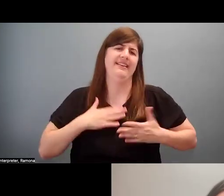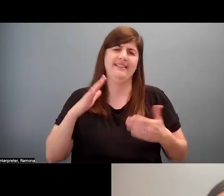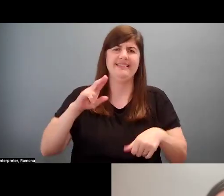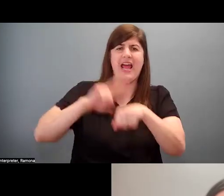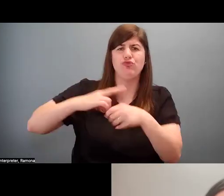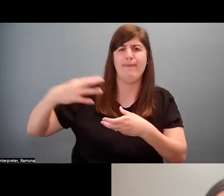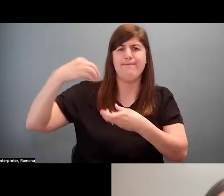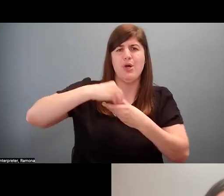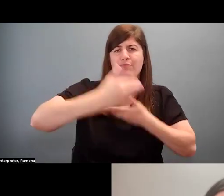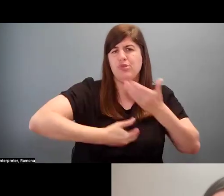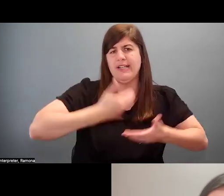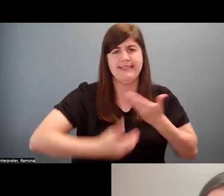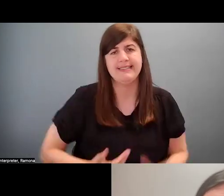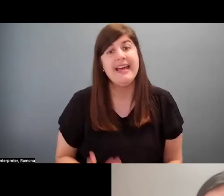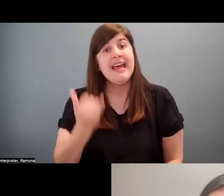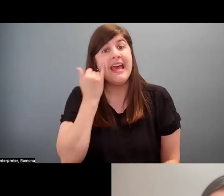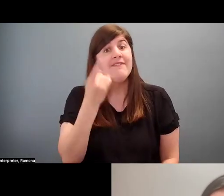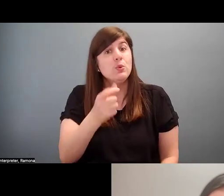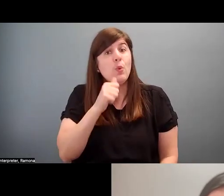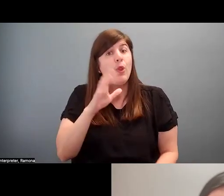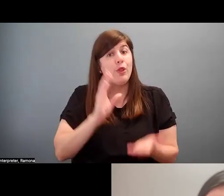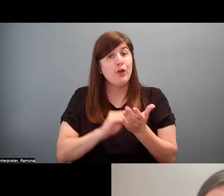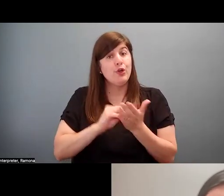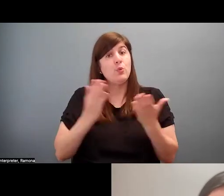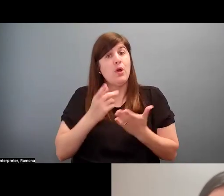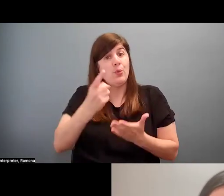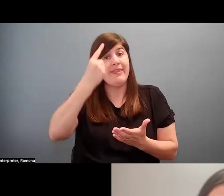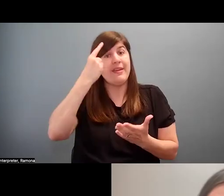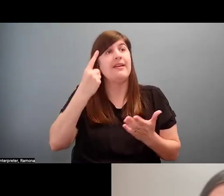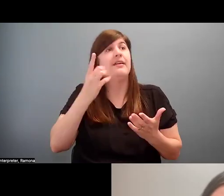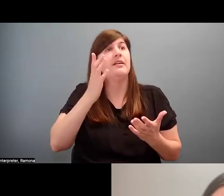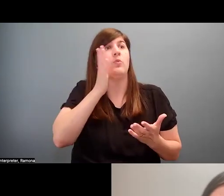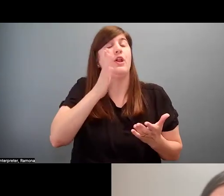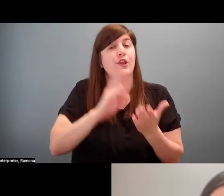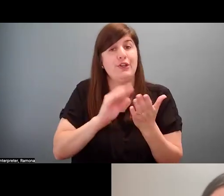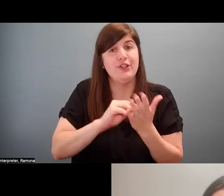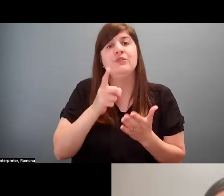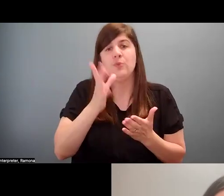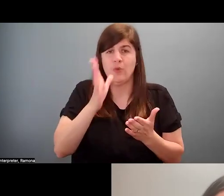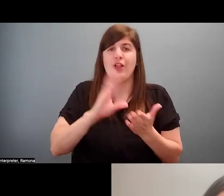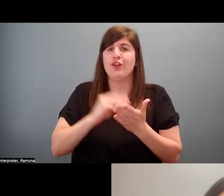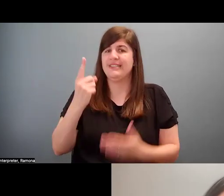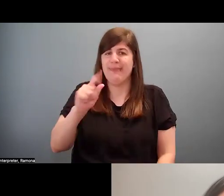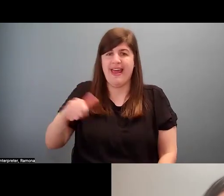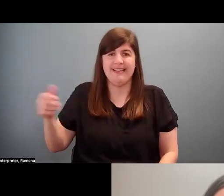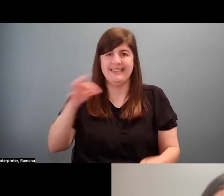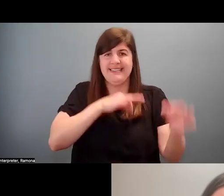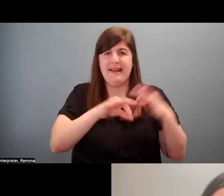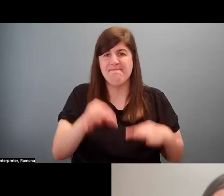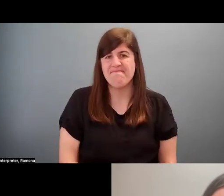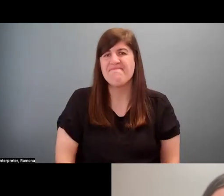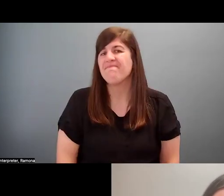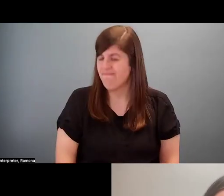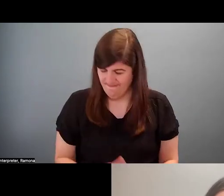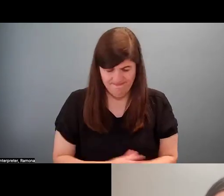natural part of the process. And if you don't learn what you think you were going to learn, you'll learn something else. Yeah, totally,